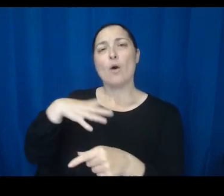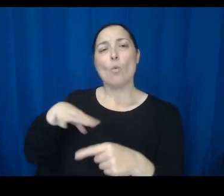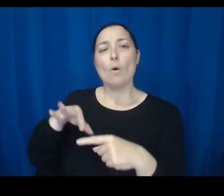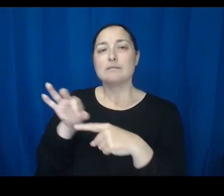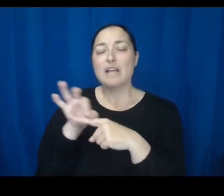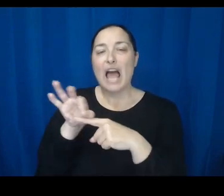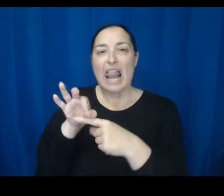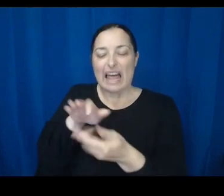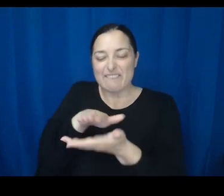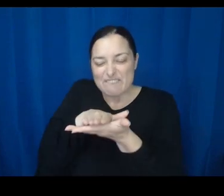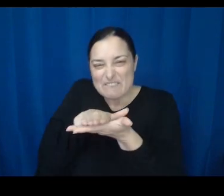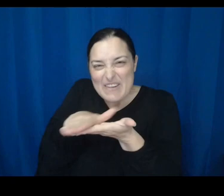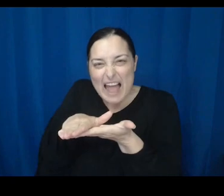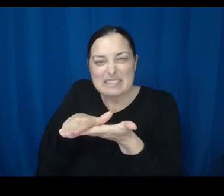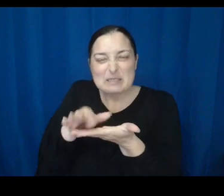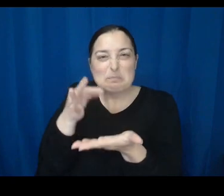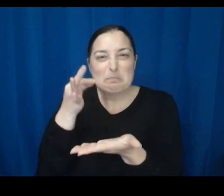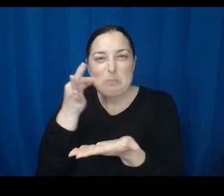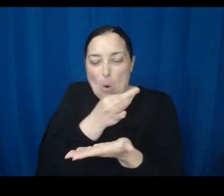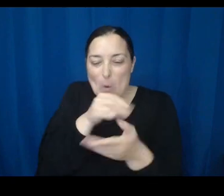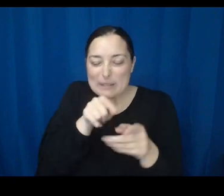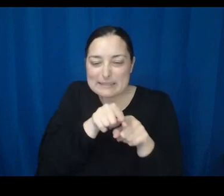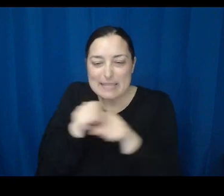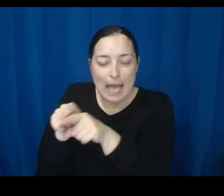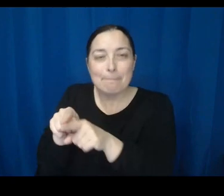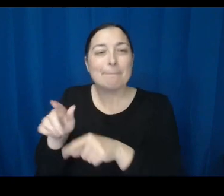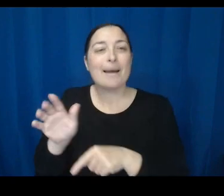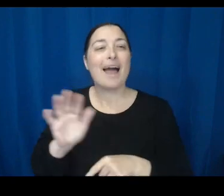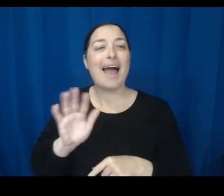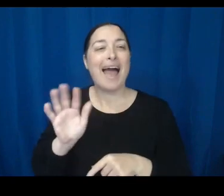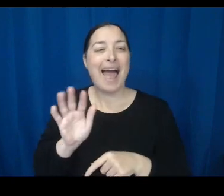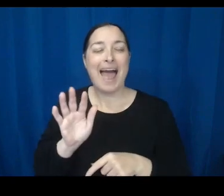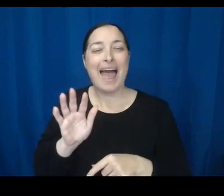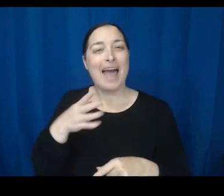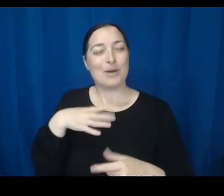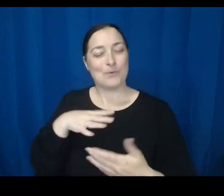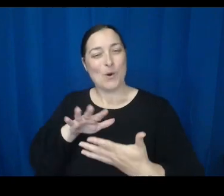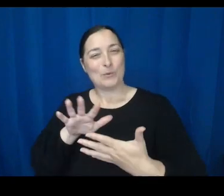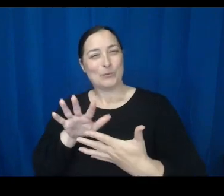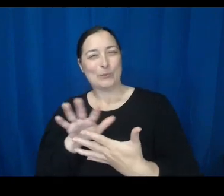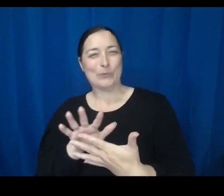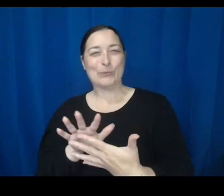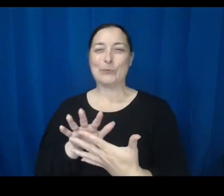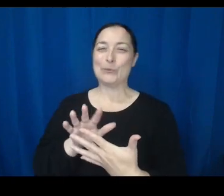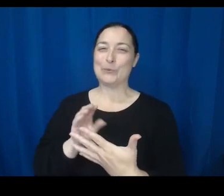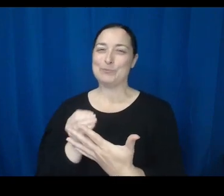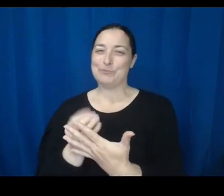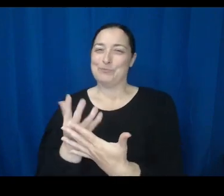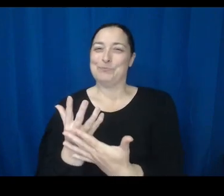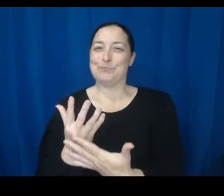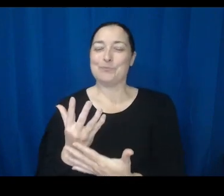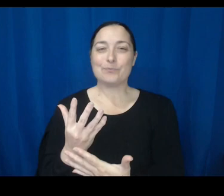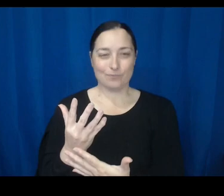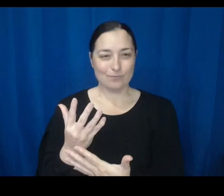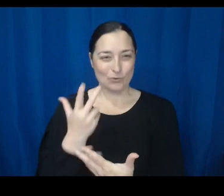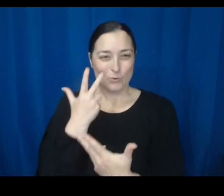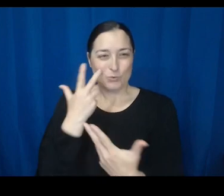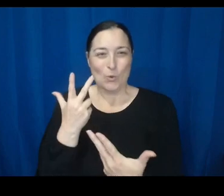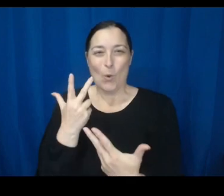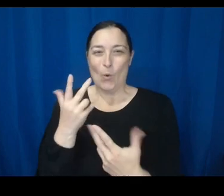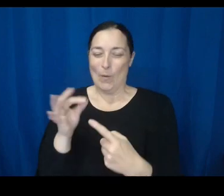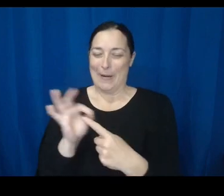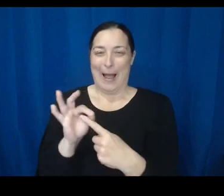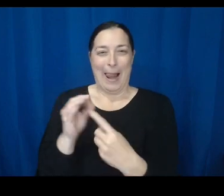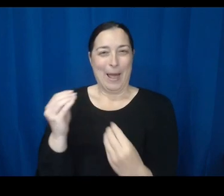and all the same. So she kind of breaks up the surface and she gets this effect of colour radiant